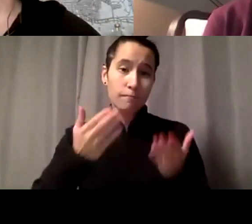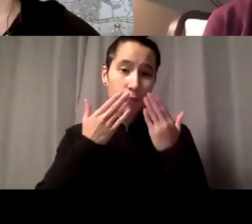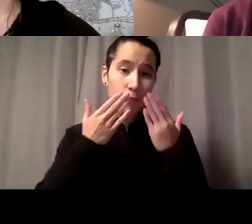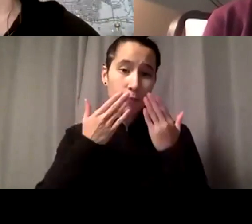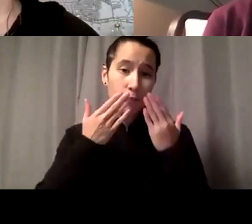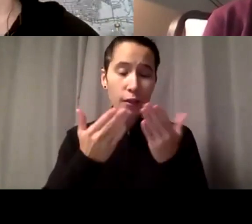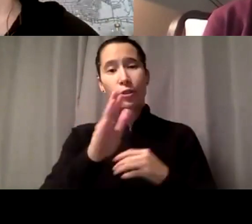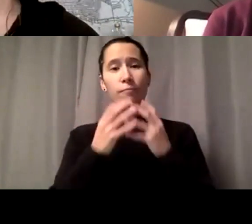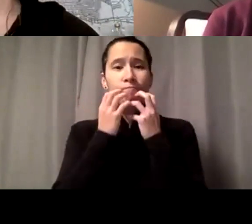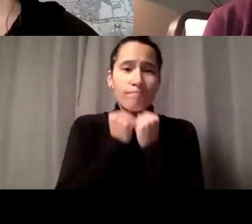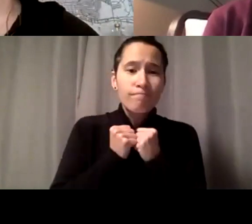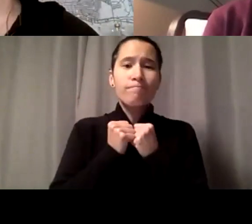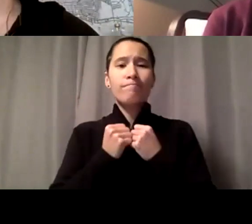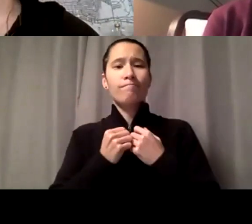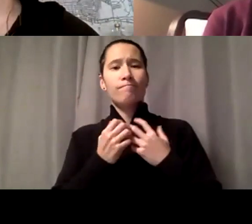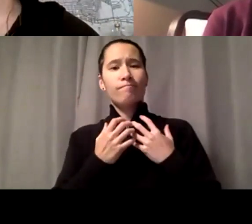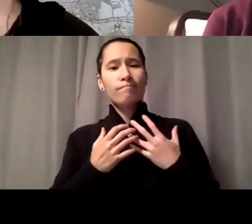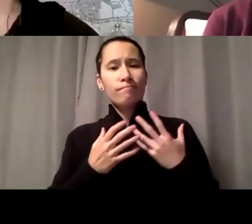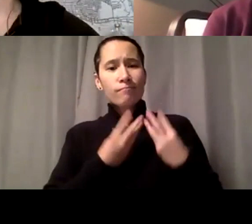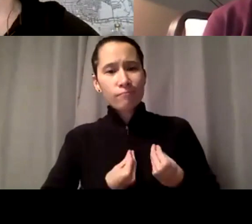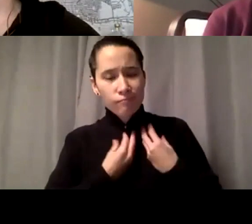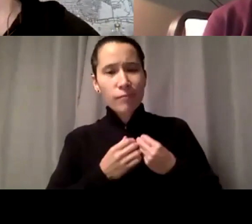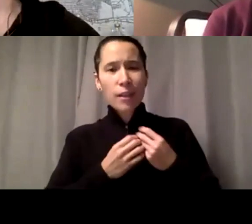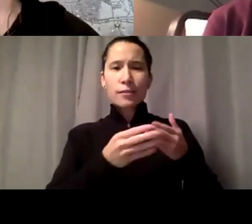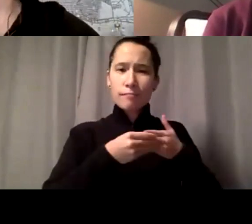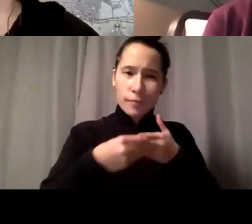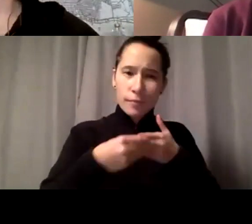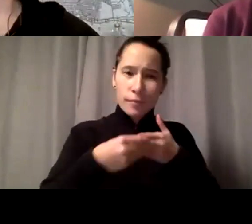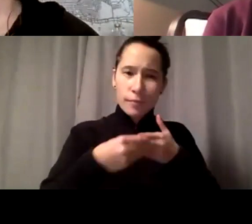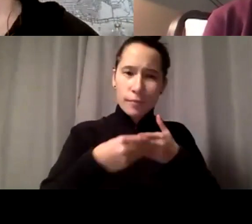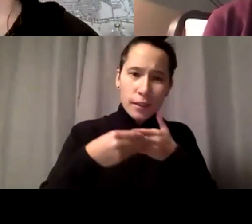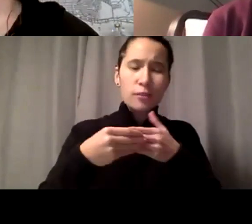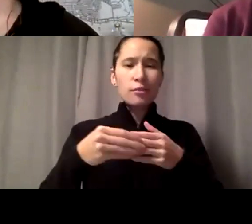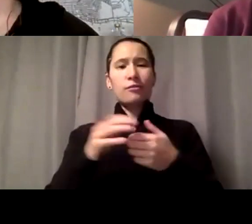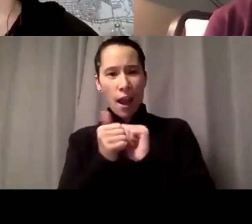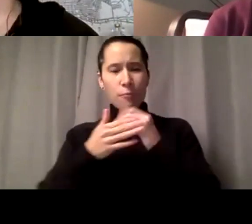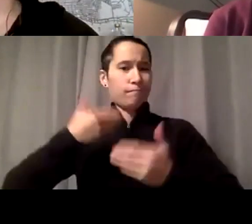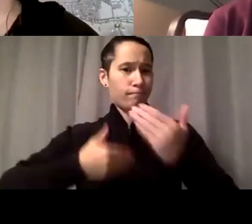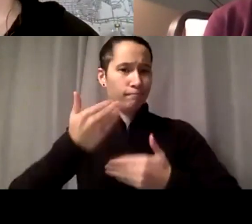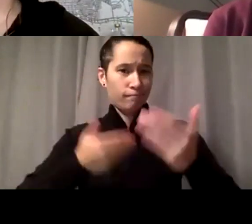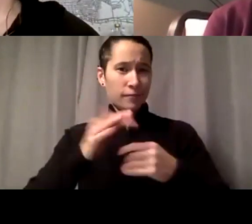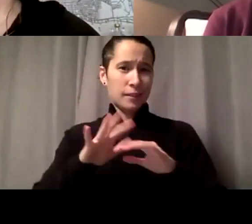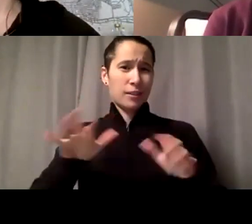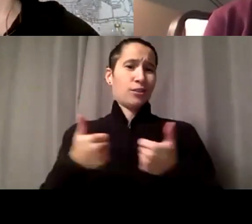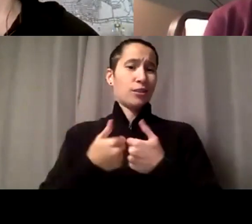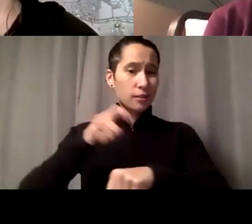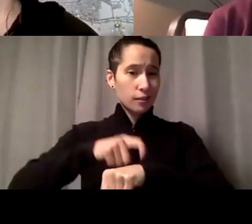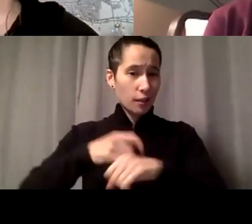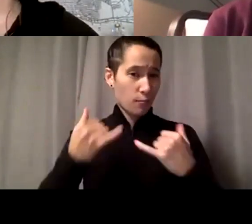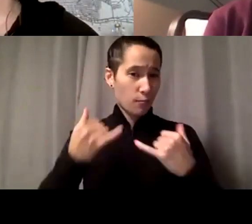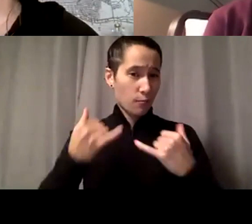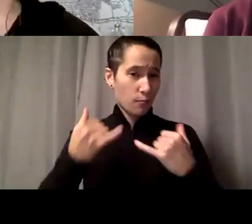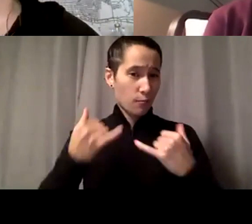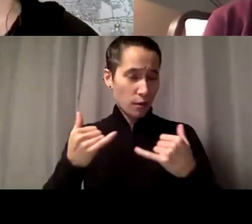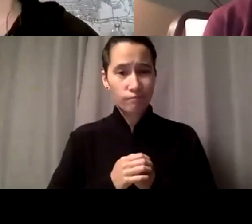for sport as we have all tried to navigate these very challenging times. I understand the profound and important